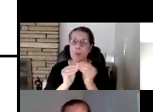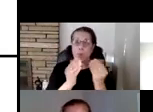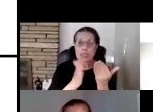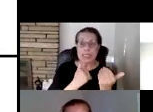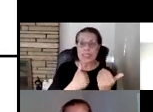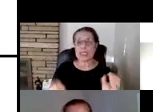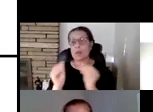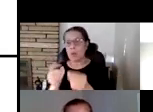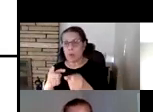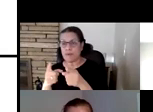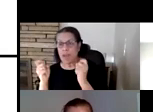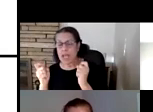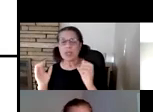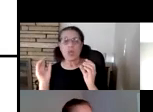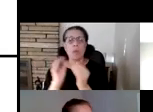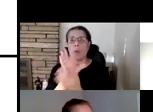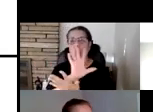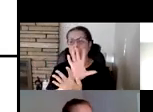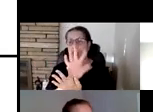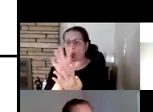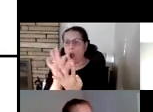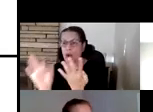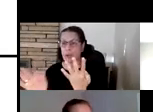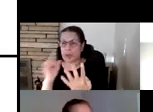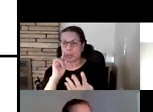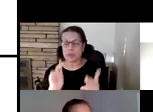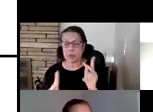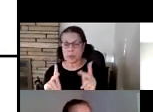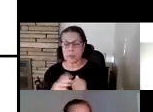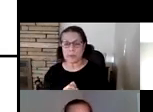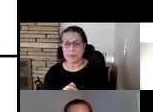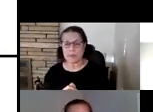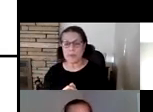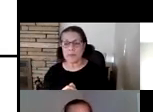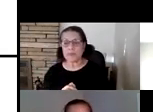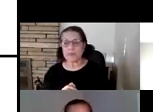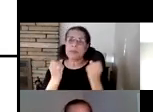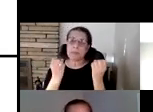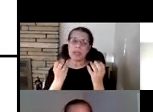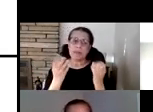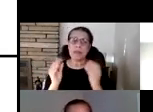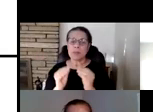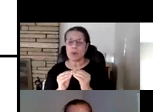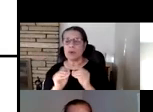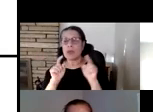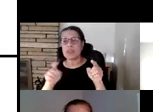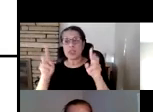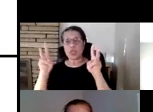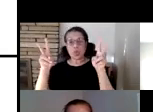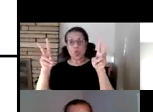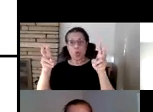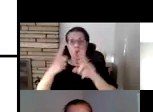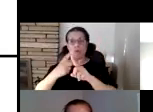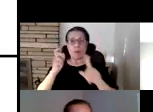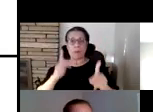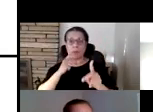We want to open up other mobility options for folks. And many others. These are quotes that we have heard from